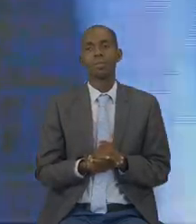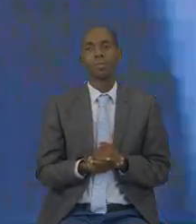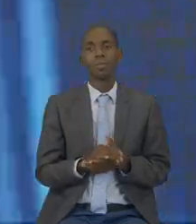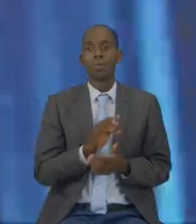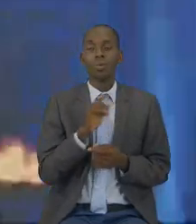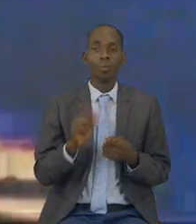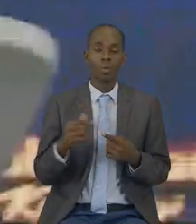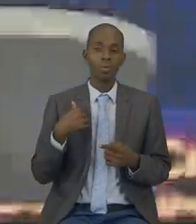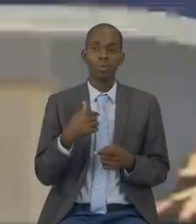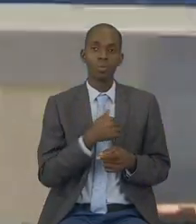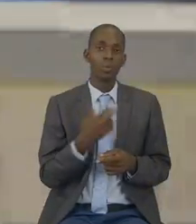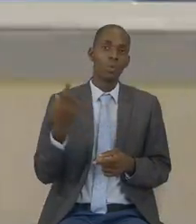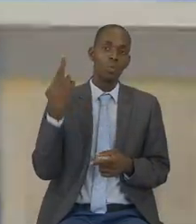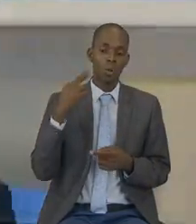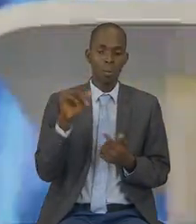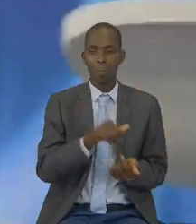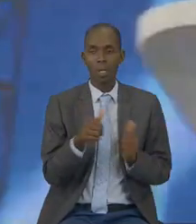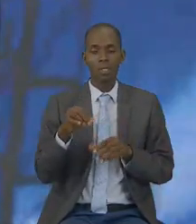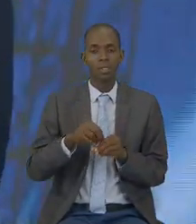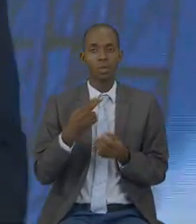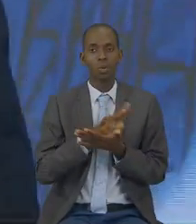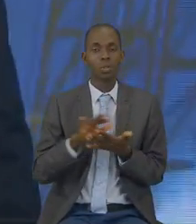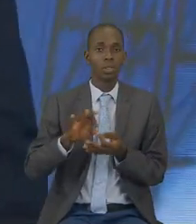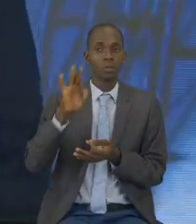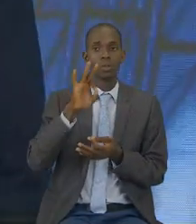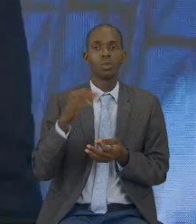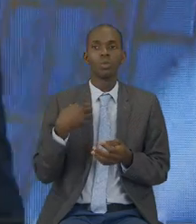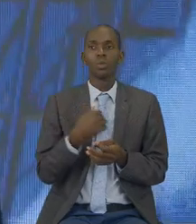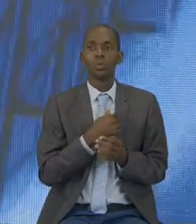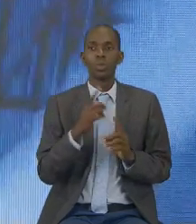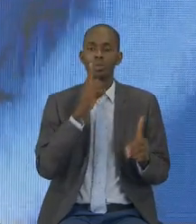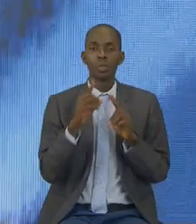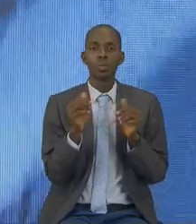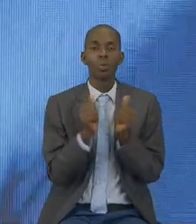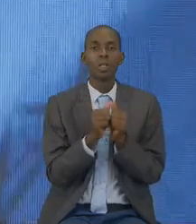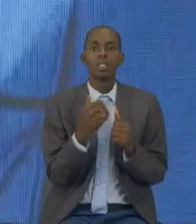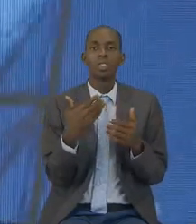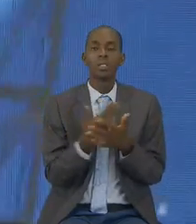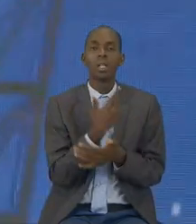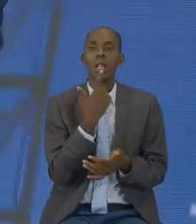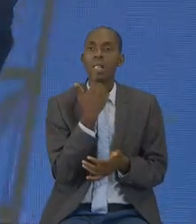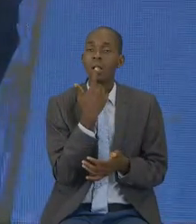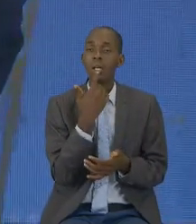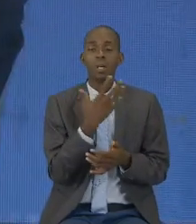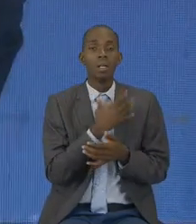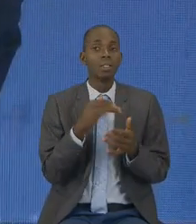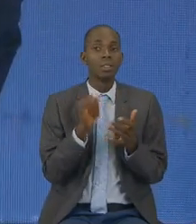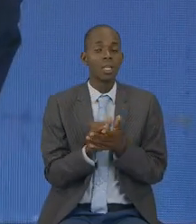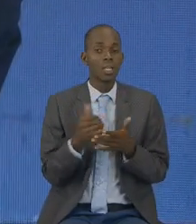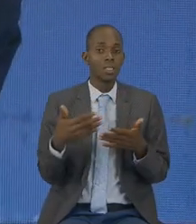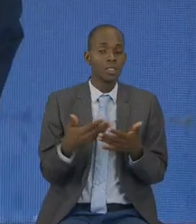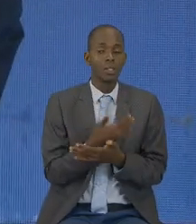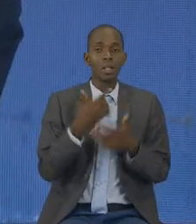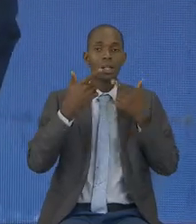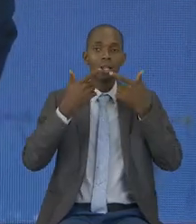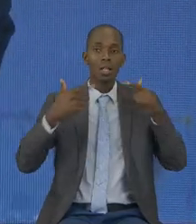were baptized in the Holy Ghost, we spoke in tongues. And that language, what you spoke in